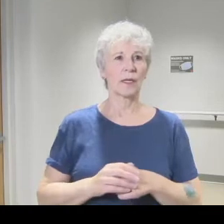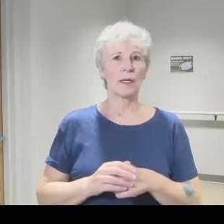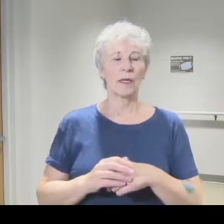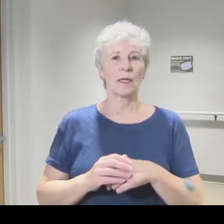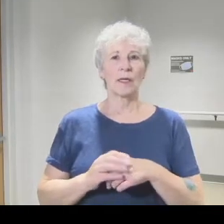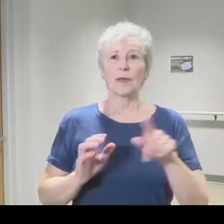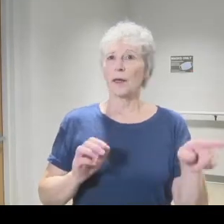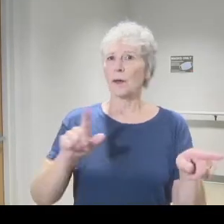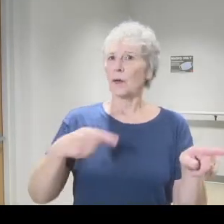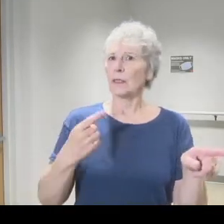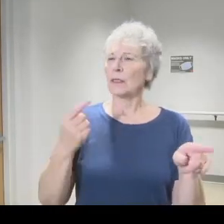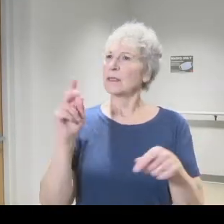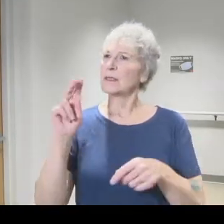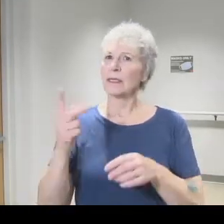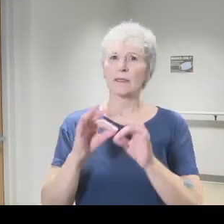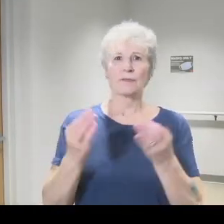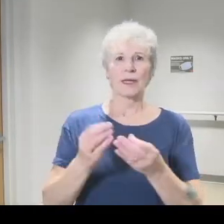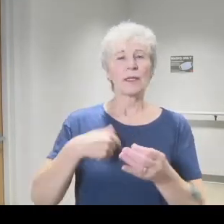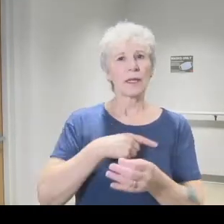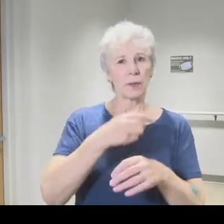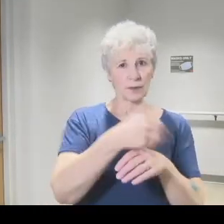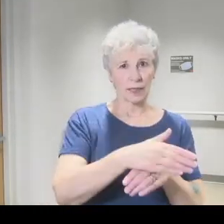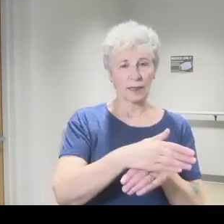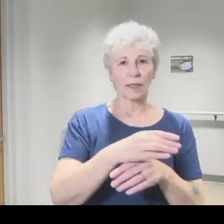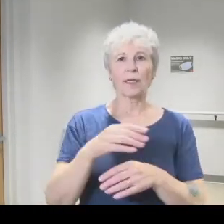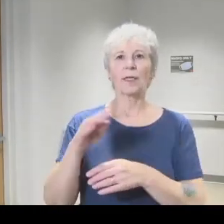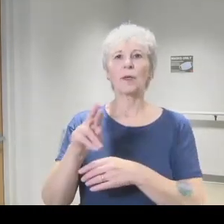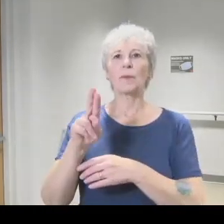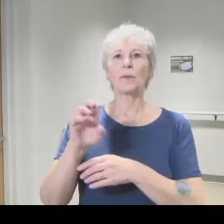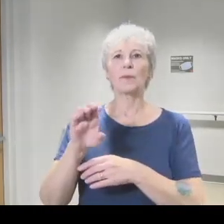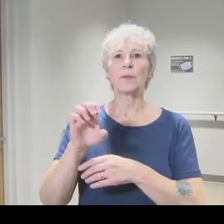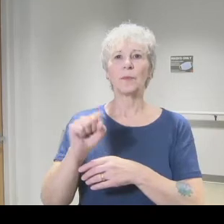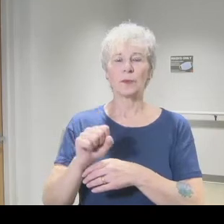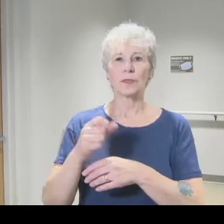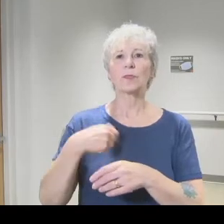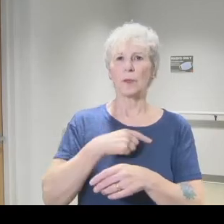family that we've sent. The Bruces we also sent before I came here